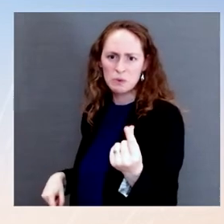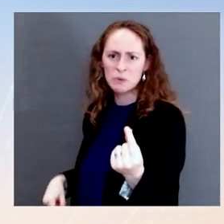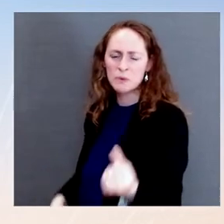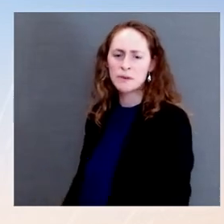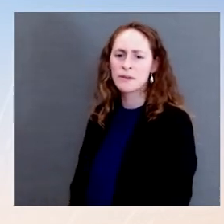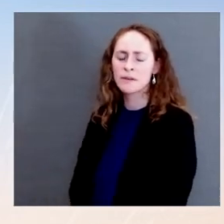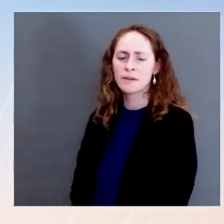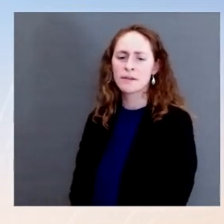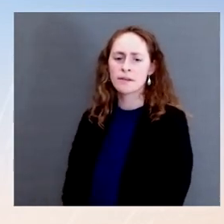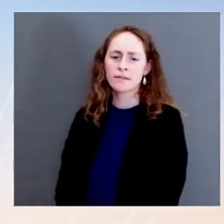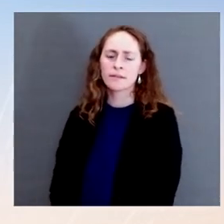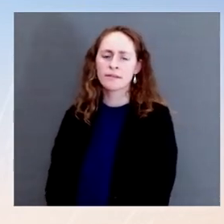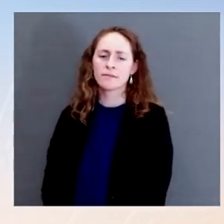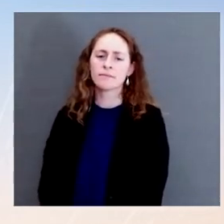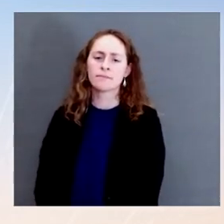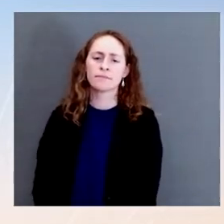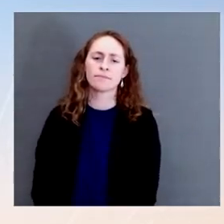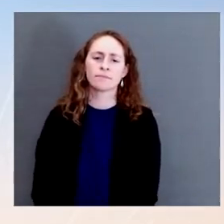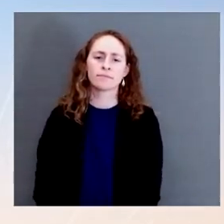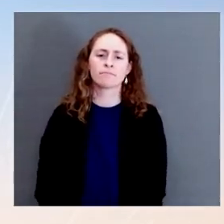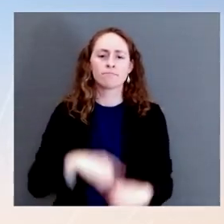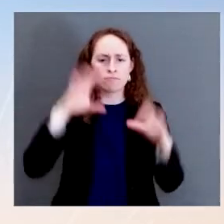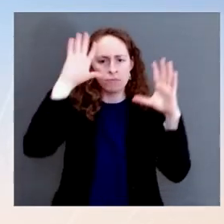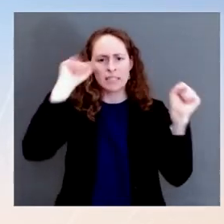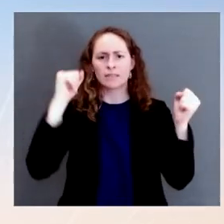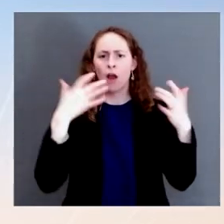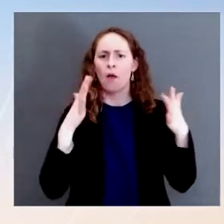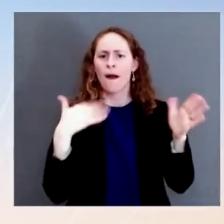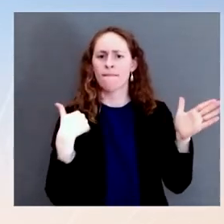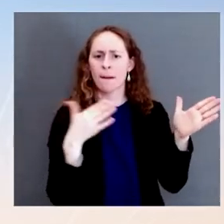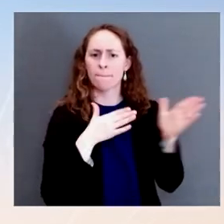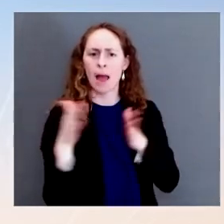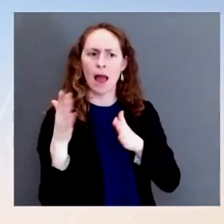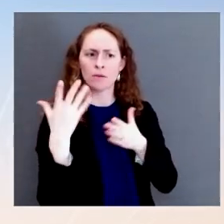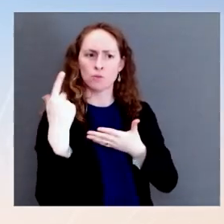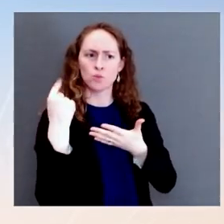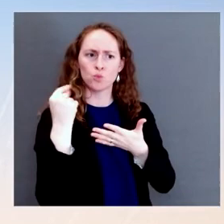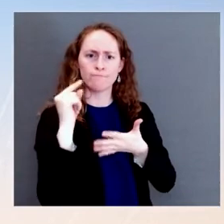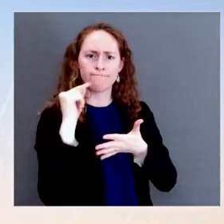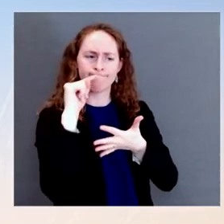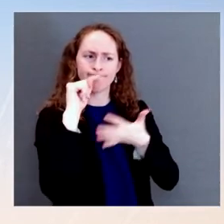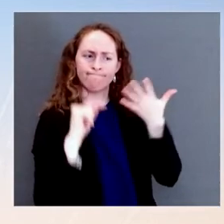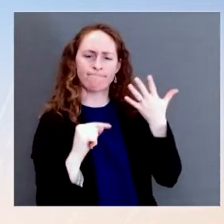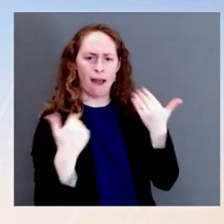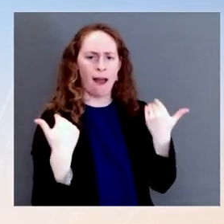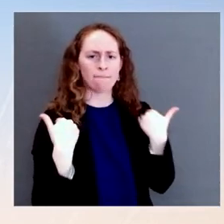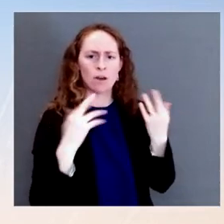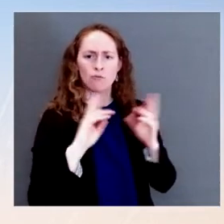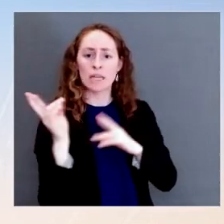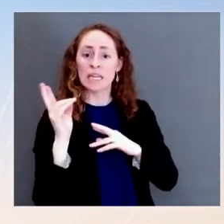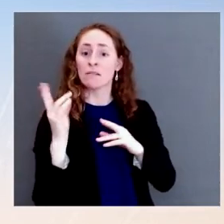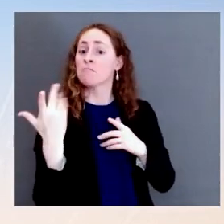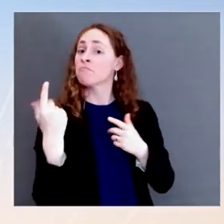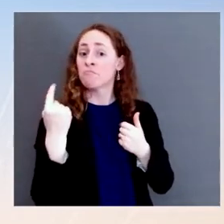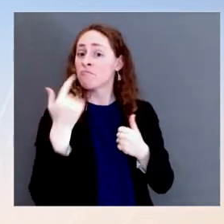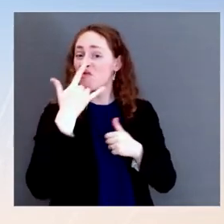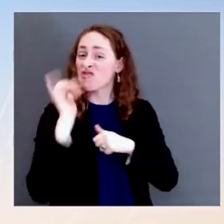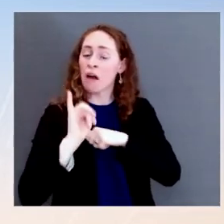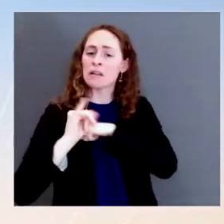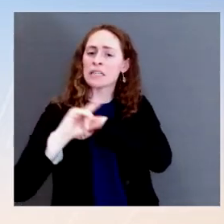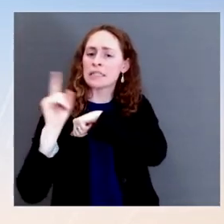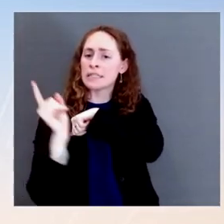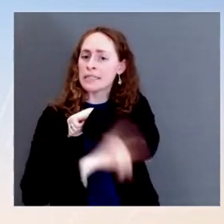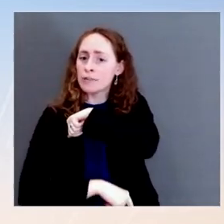Russian economy. In terms of what level of detail, I will leave the president the space to do that himself. Go ahead. On those potential sanctions,